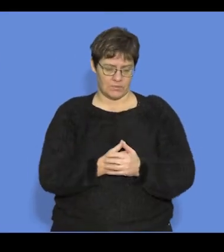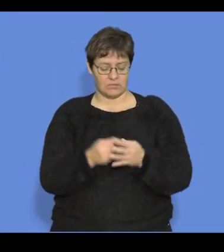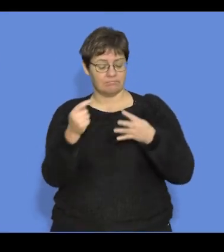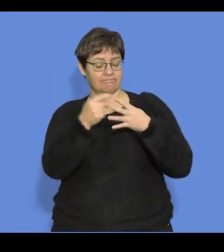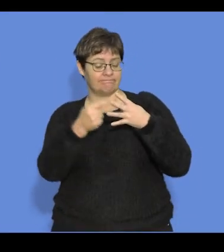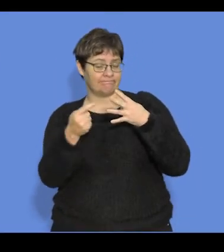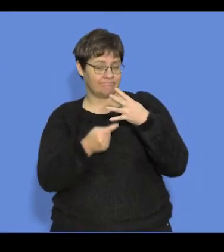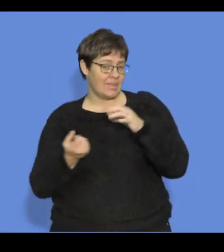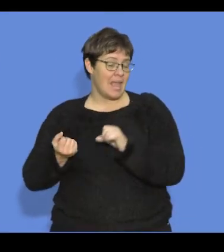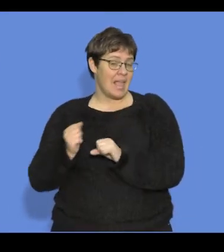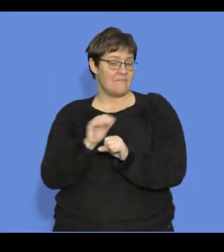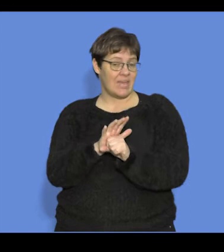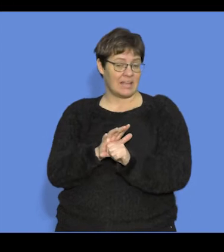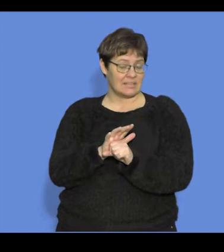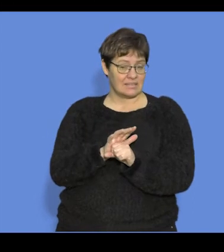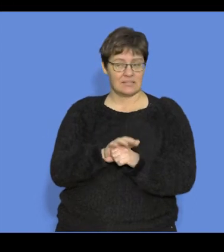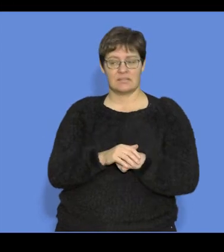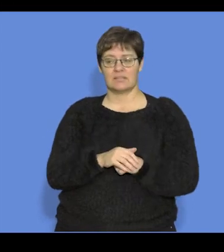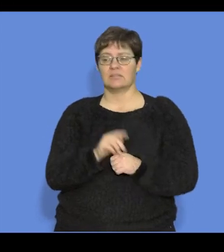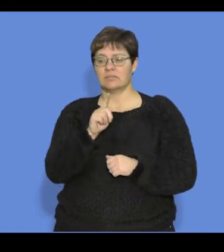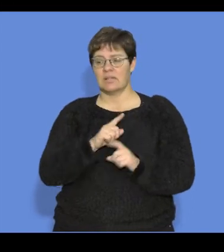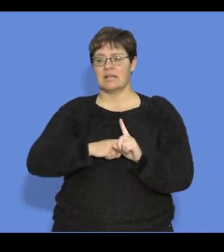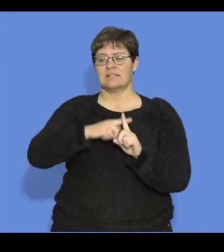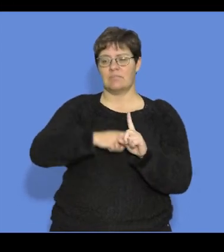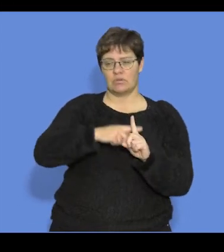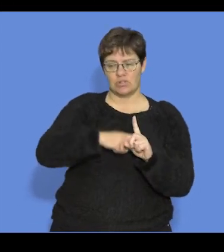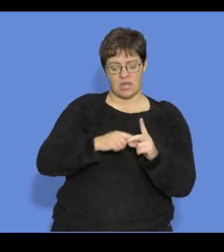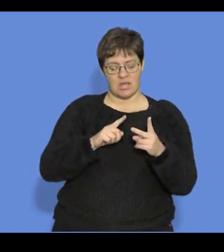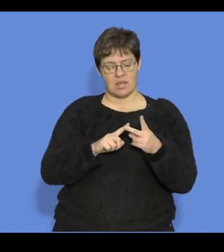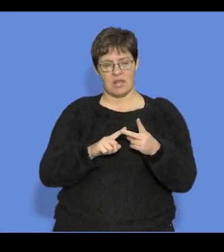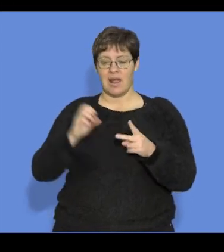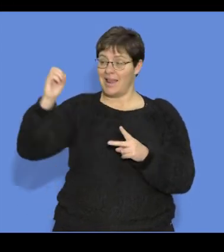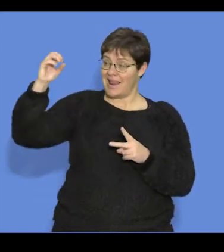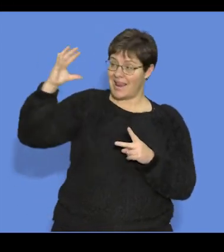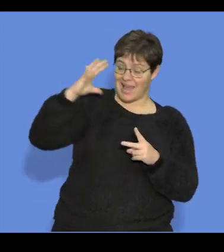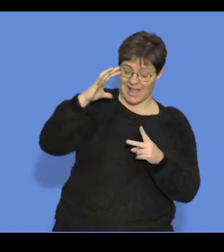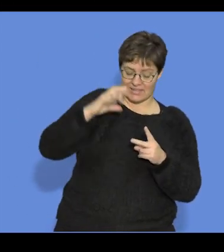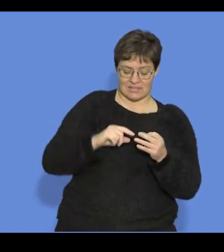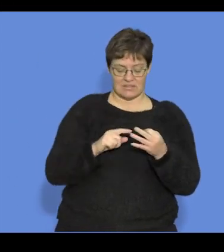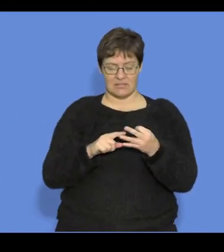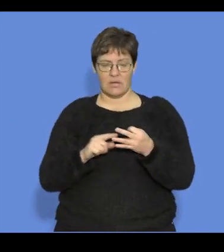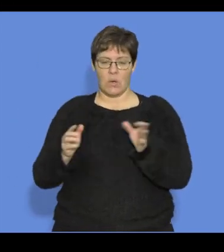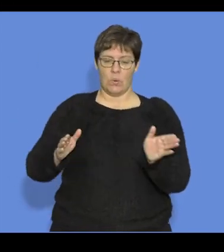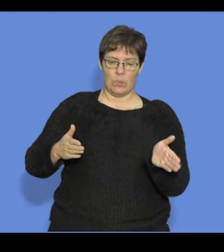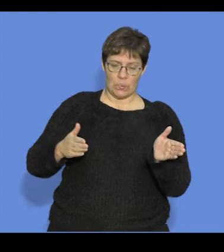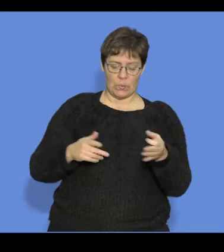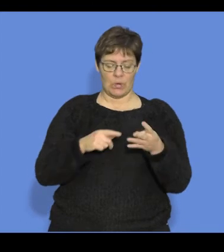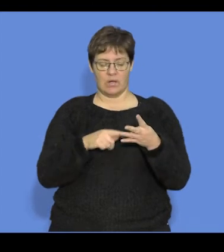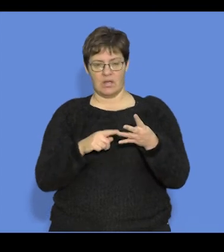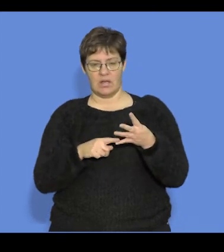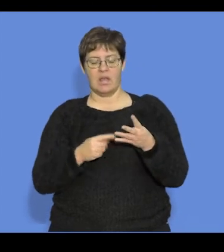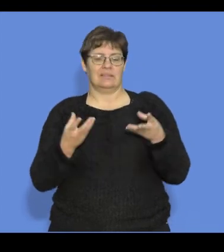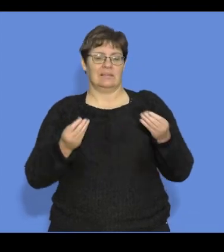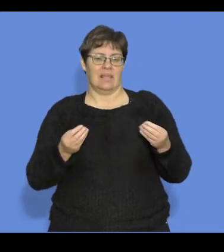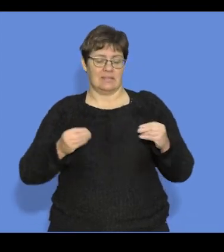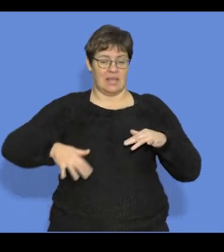that affect the transpiration are temperature, light intensity, wind, and humidity.